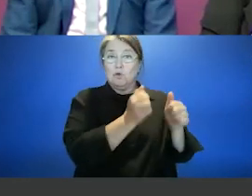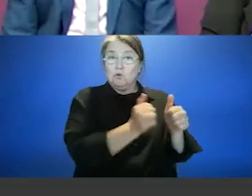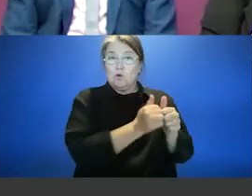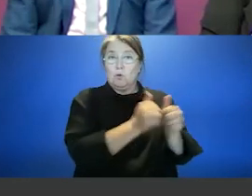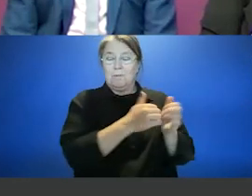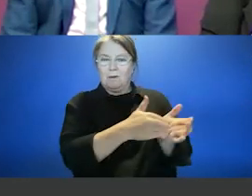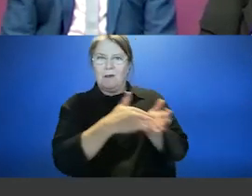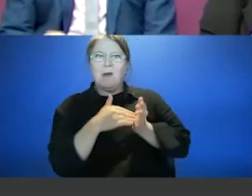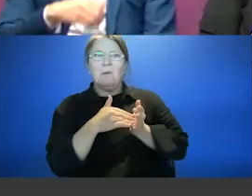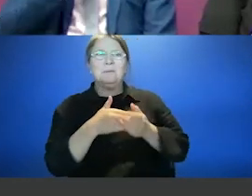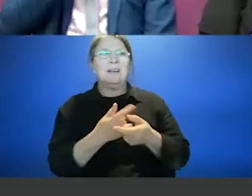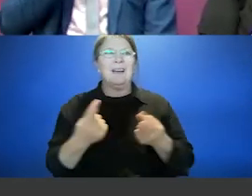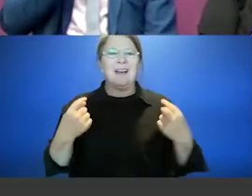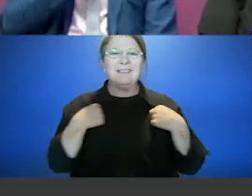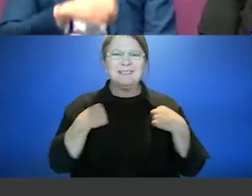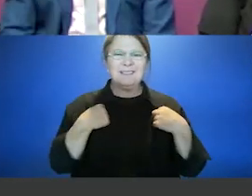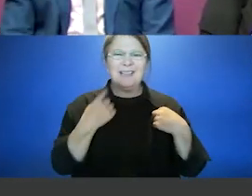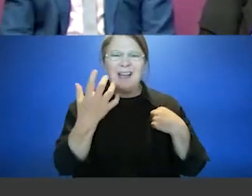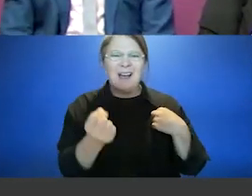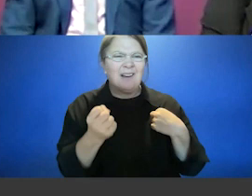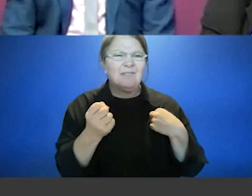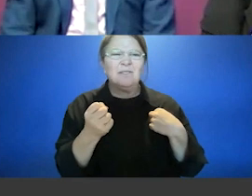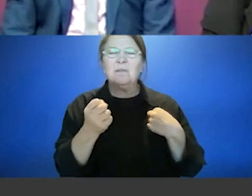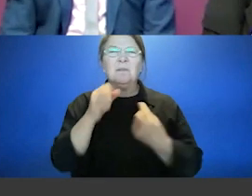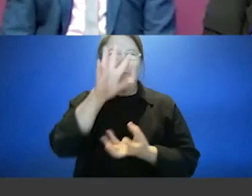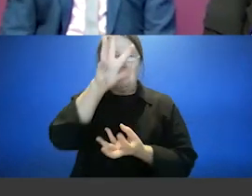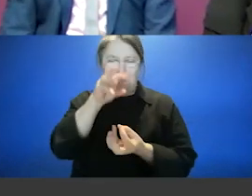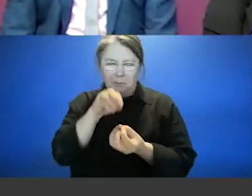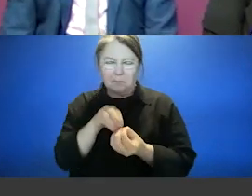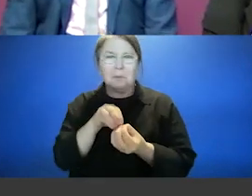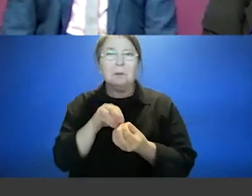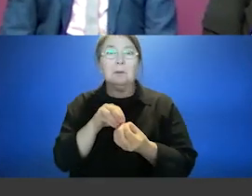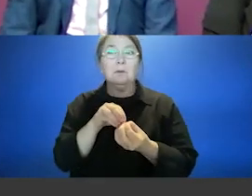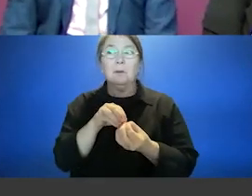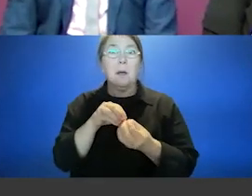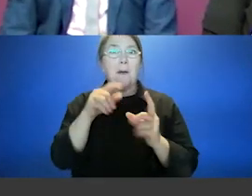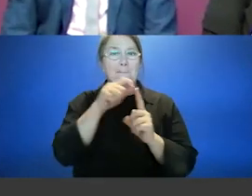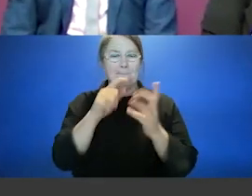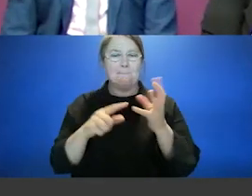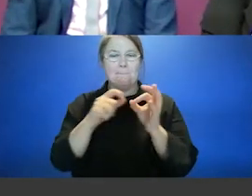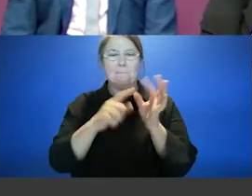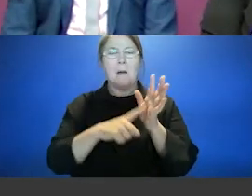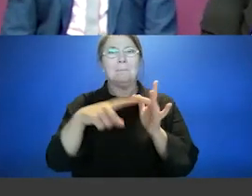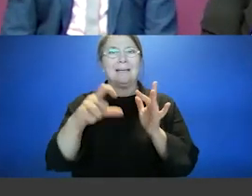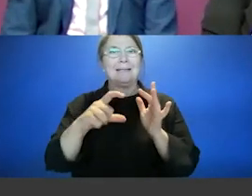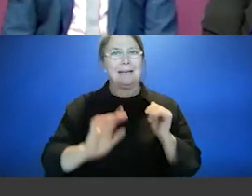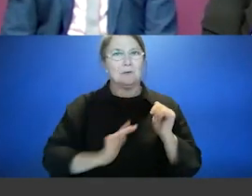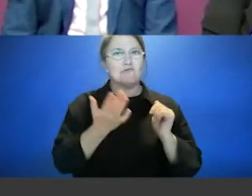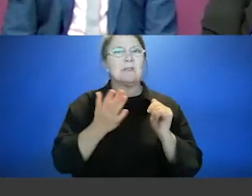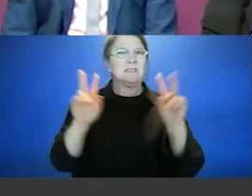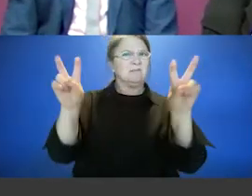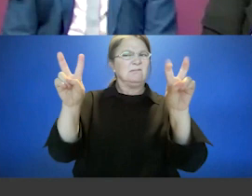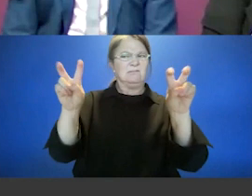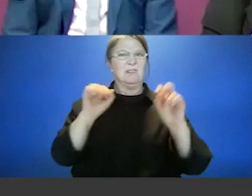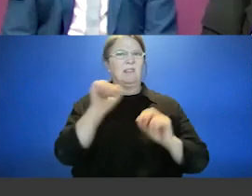determined as public interest complaints. You did hear Stacey speak about what that means. So those particular